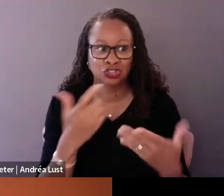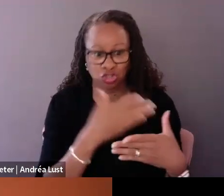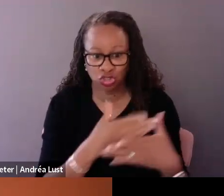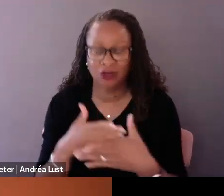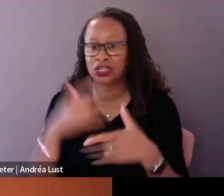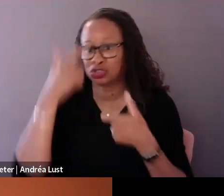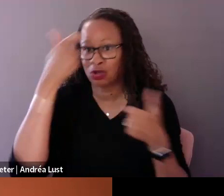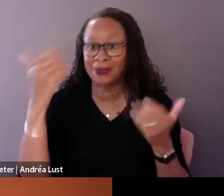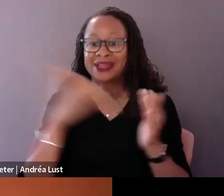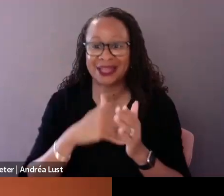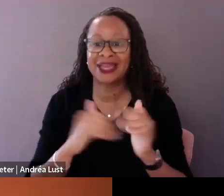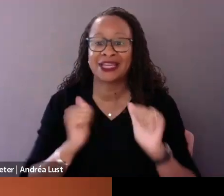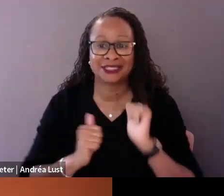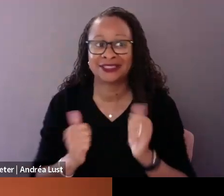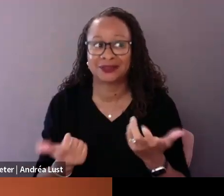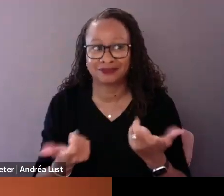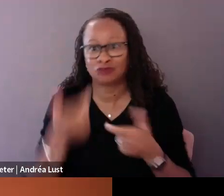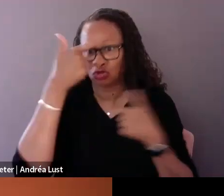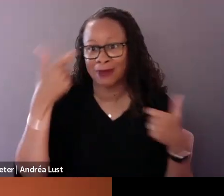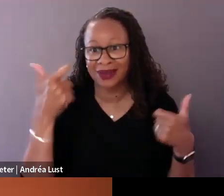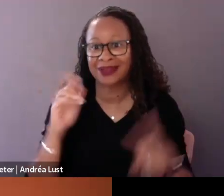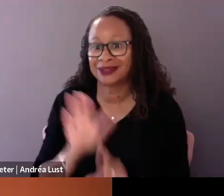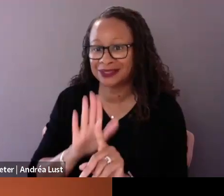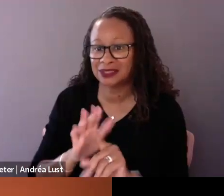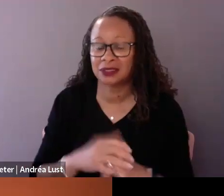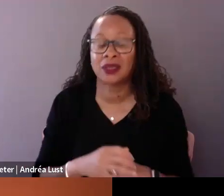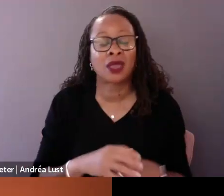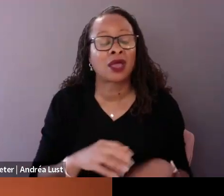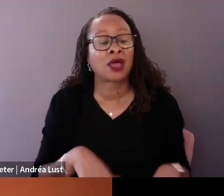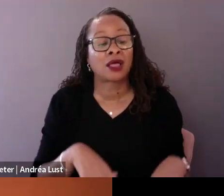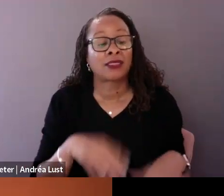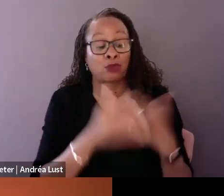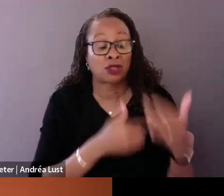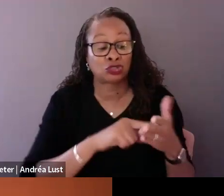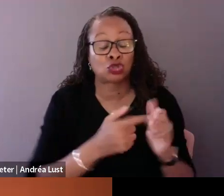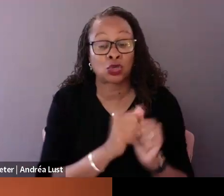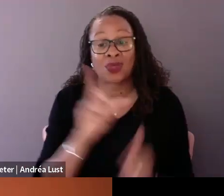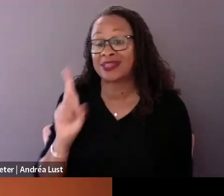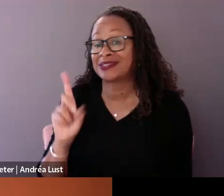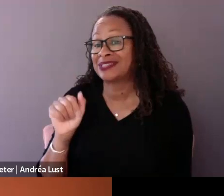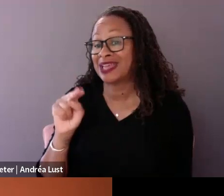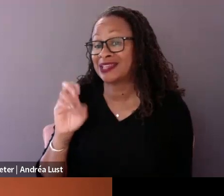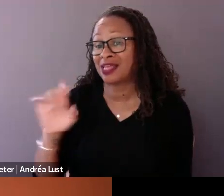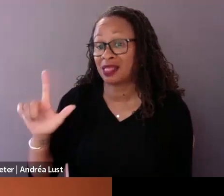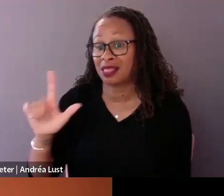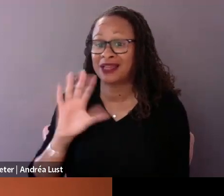doubt. So the process sort of started with Daniel and his decision